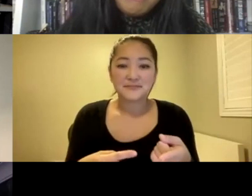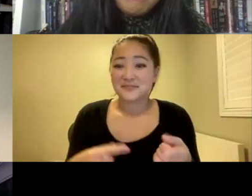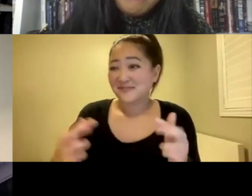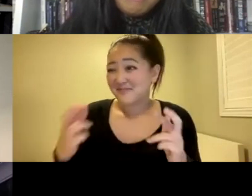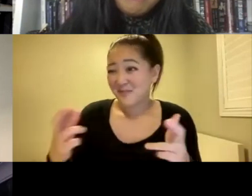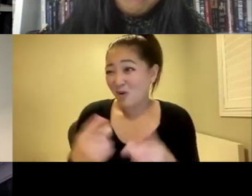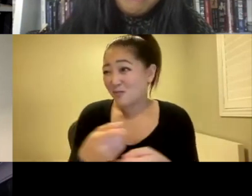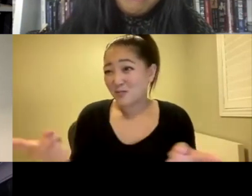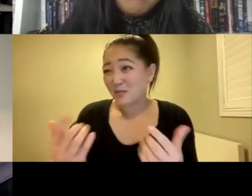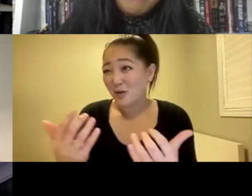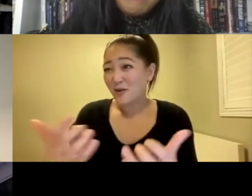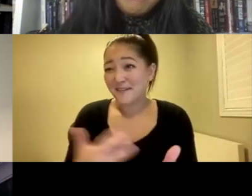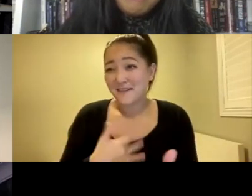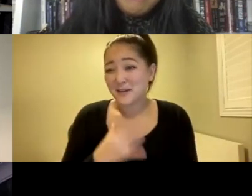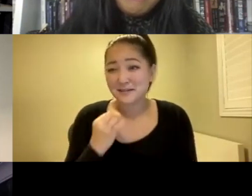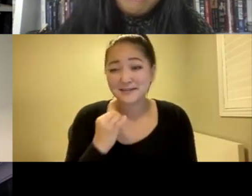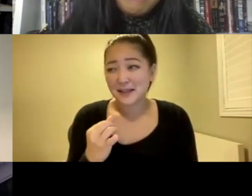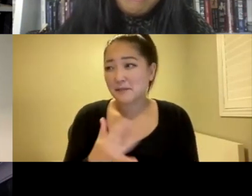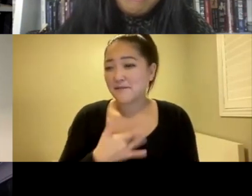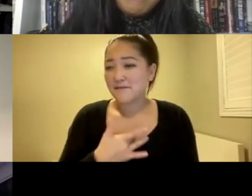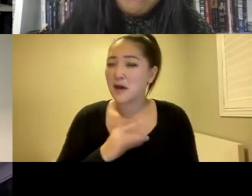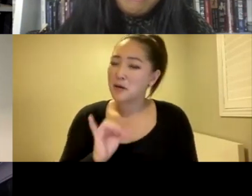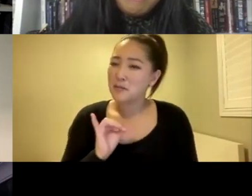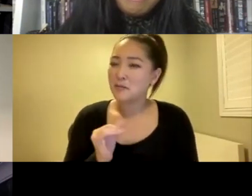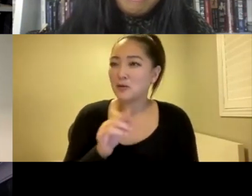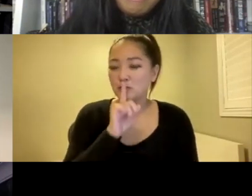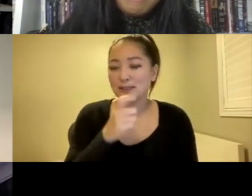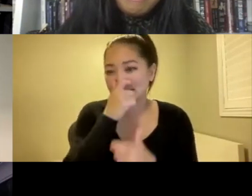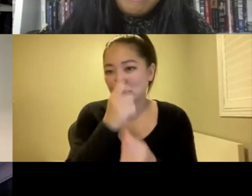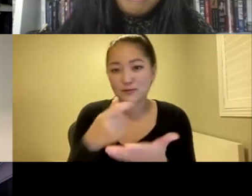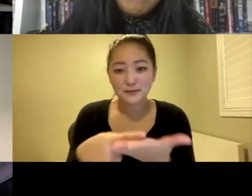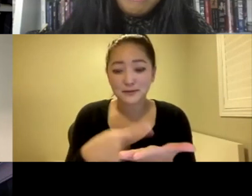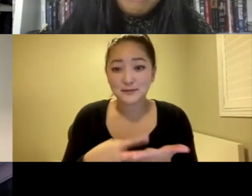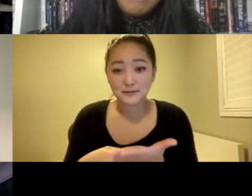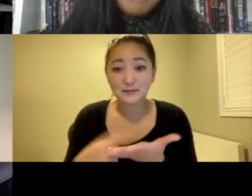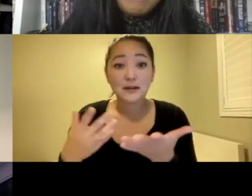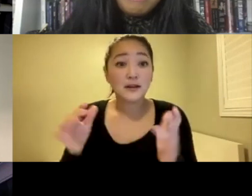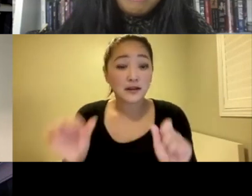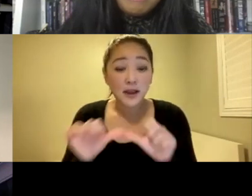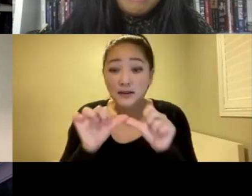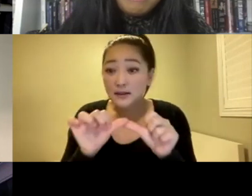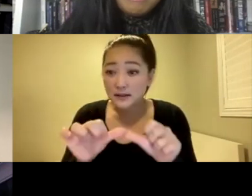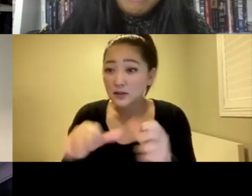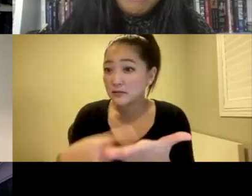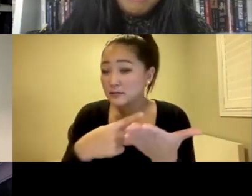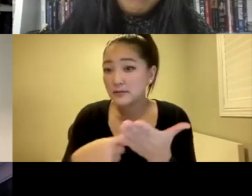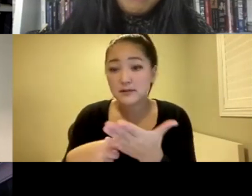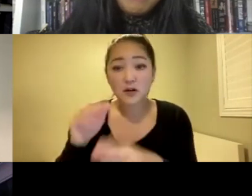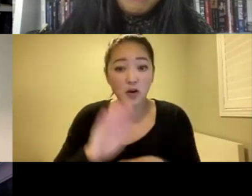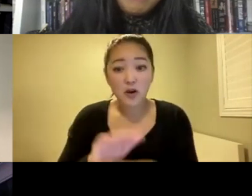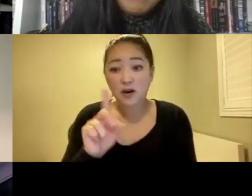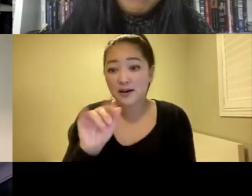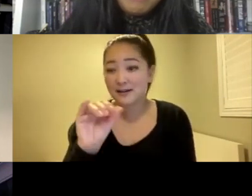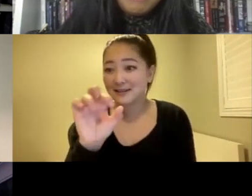home felt the exact same way. We'd also love to continue this conversation on our film forum on Discord. If you aren't on Discord yet,